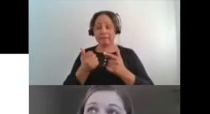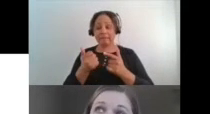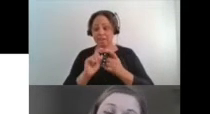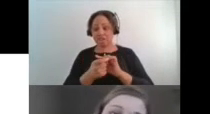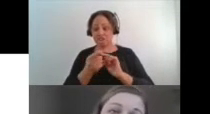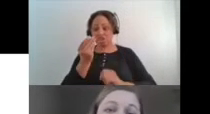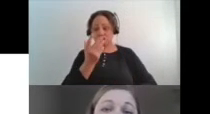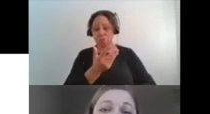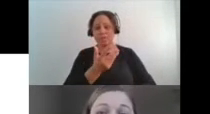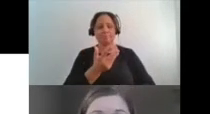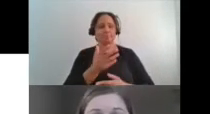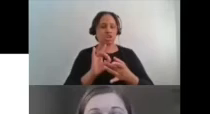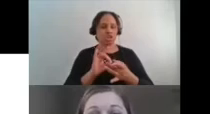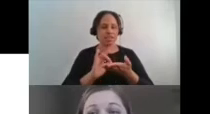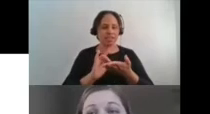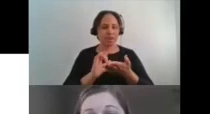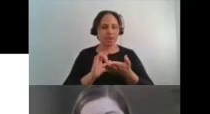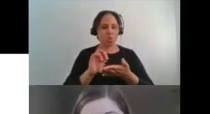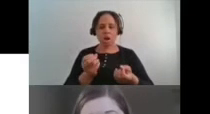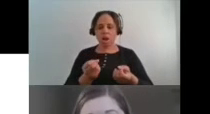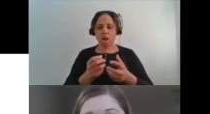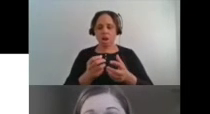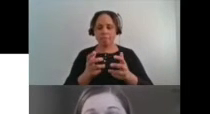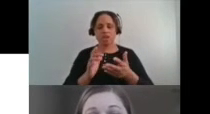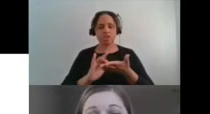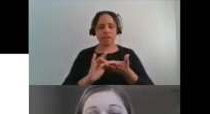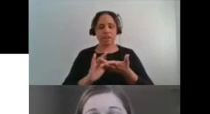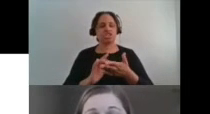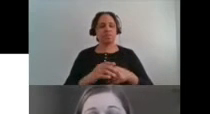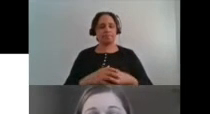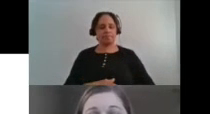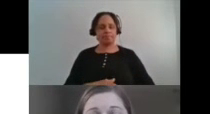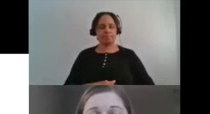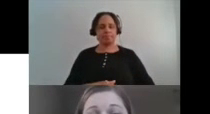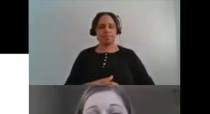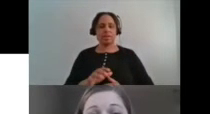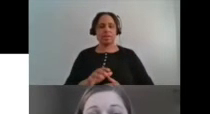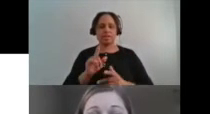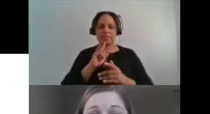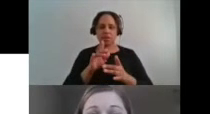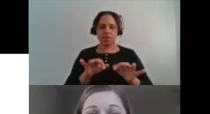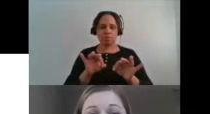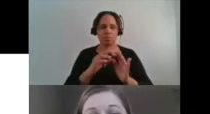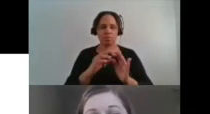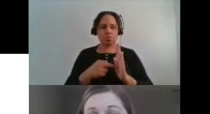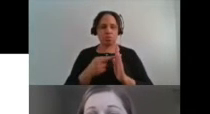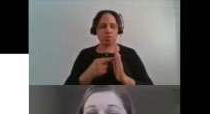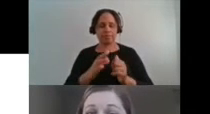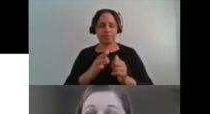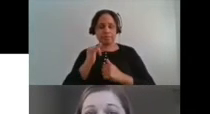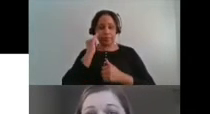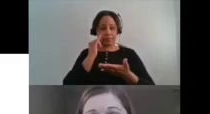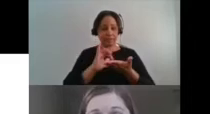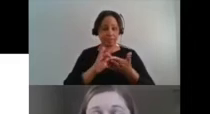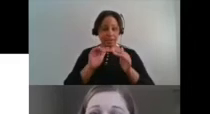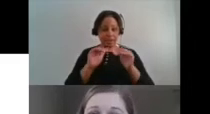terms of the medications or dosages with the patient. So that's a very important role. If those medication levels are